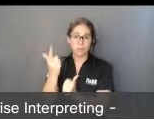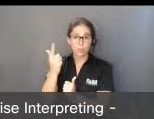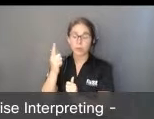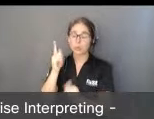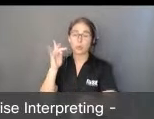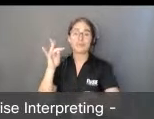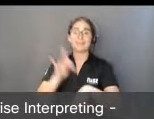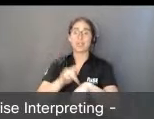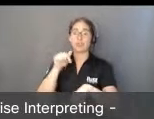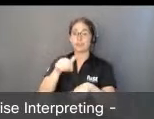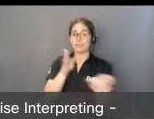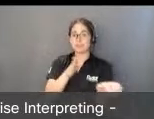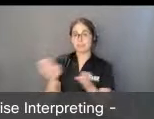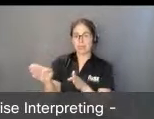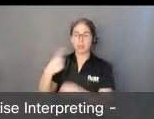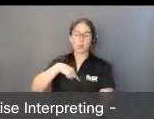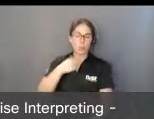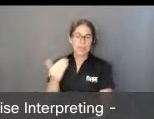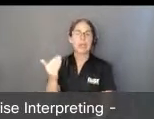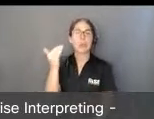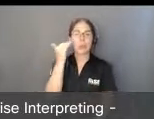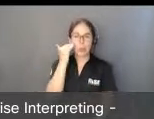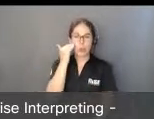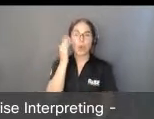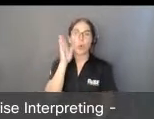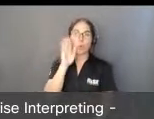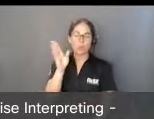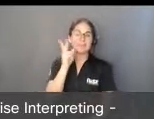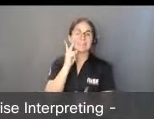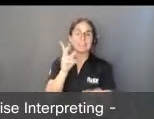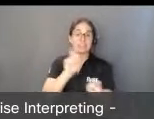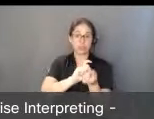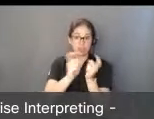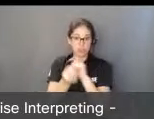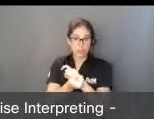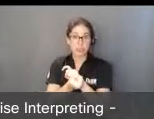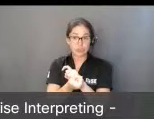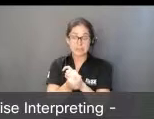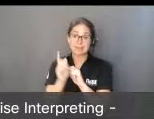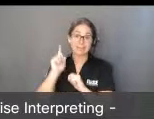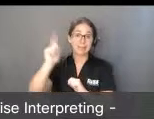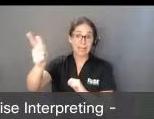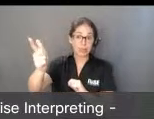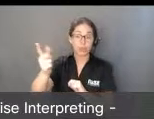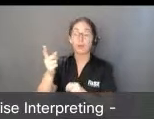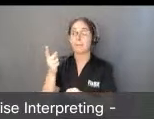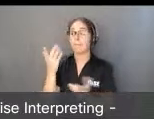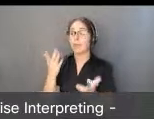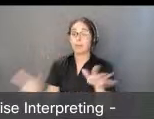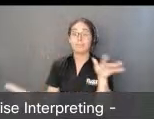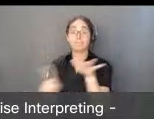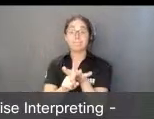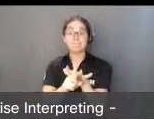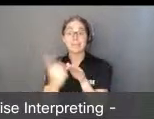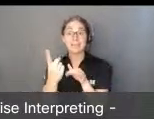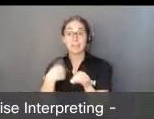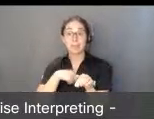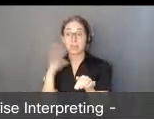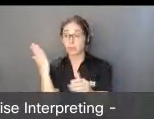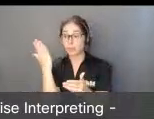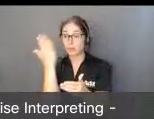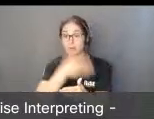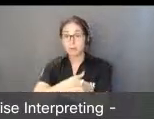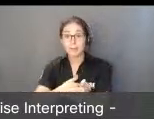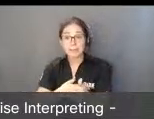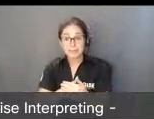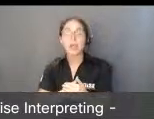plan, knowing full well that we may see changes along the way, knowing full well there may be something that we missed, but we will make sure that